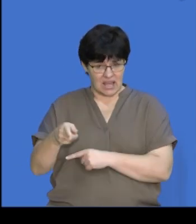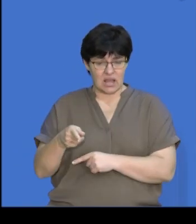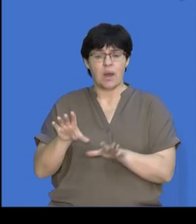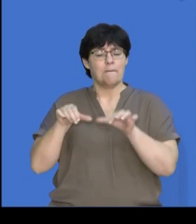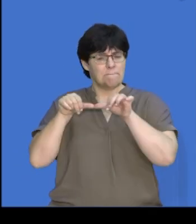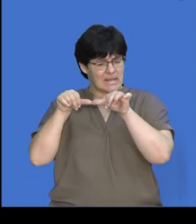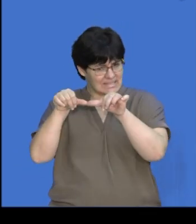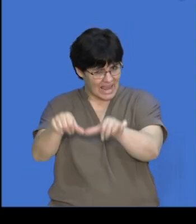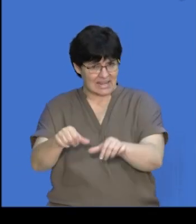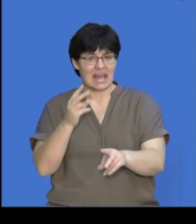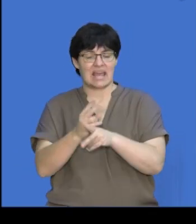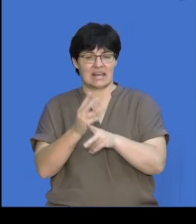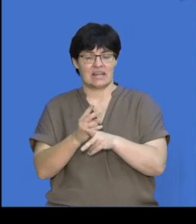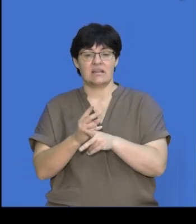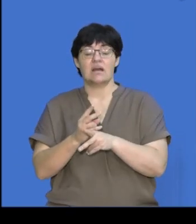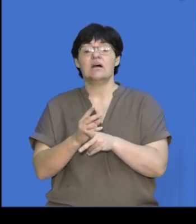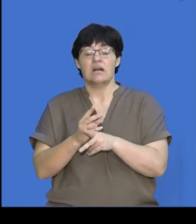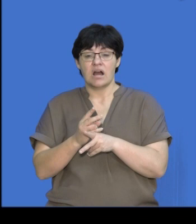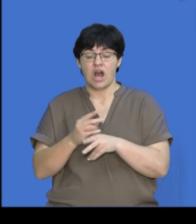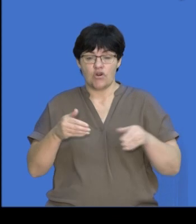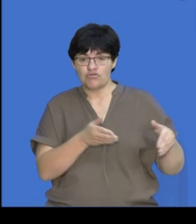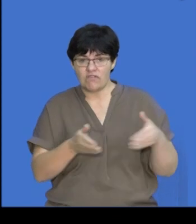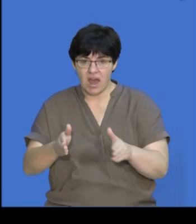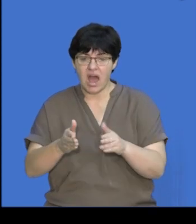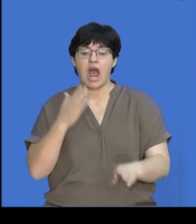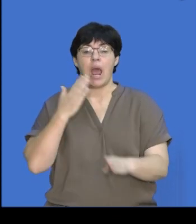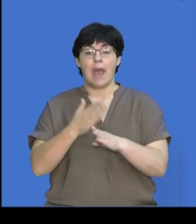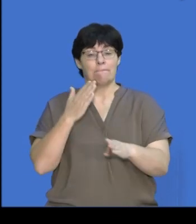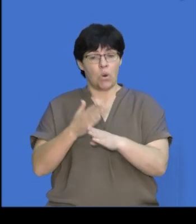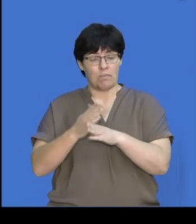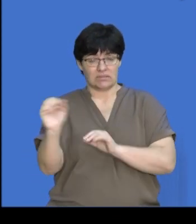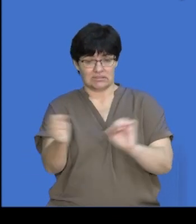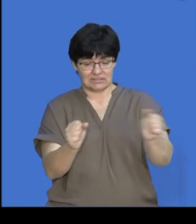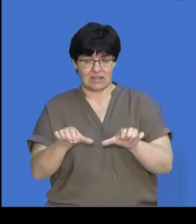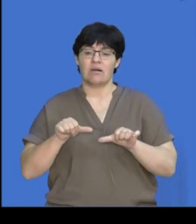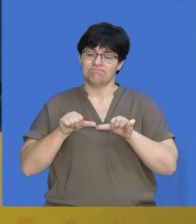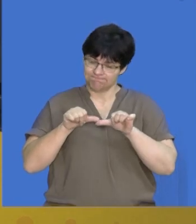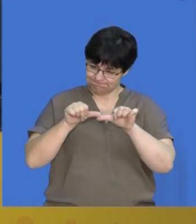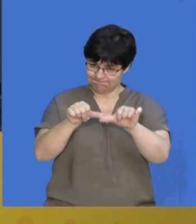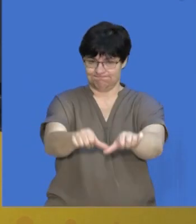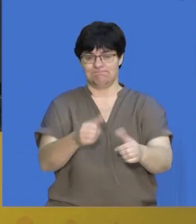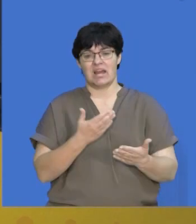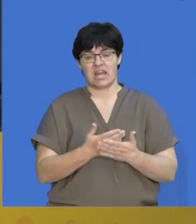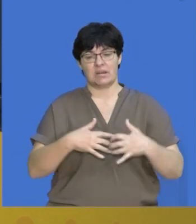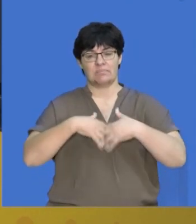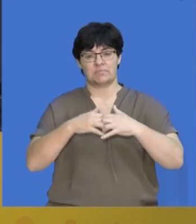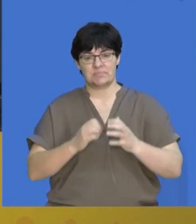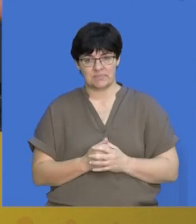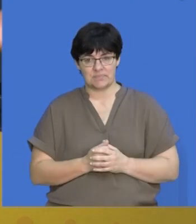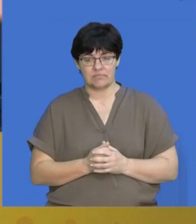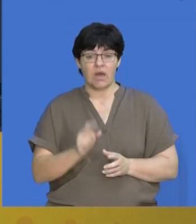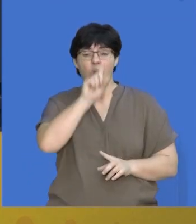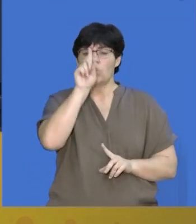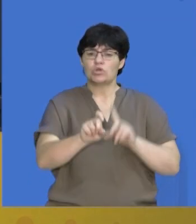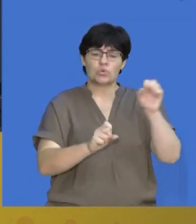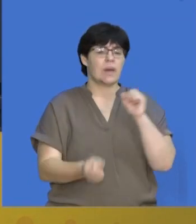maintaining, rivers create sustainable employment. And always remember, when these kinds of questions are